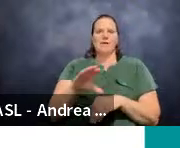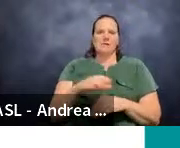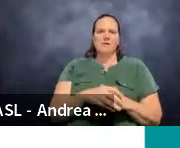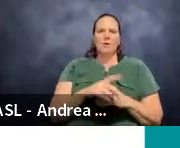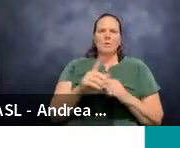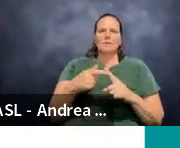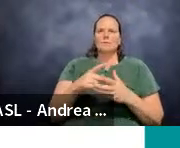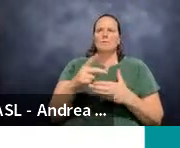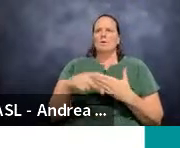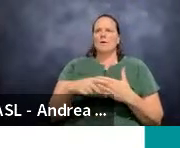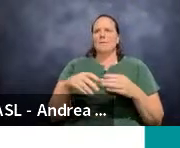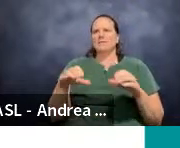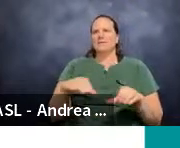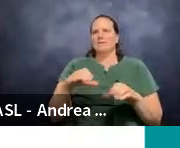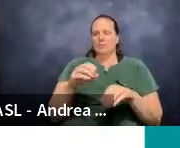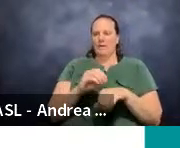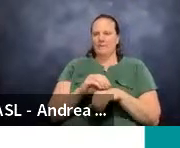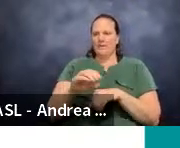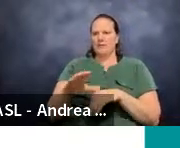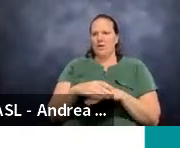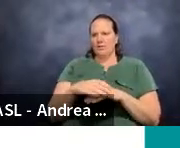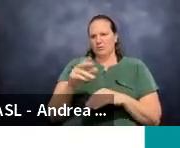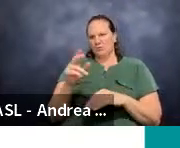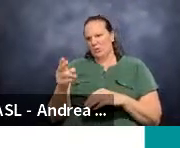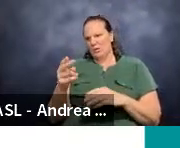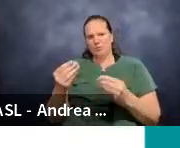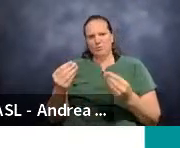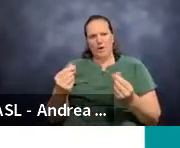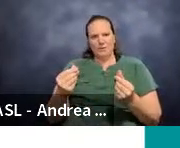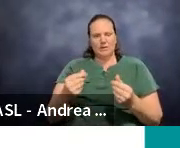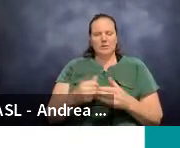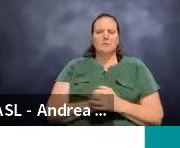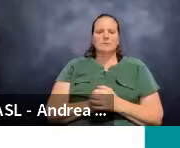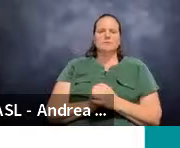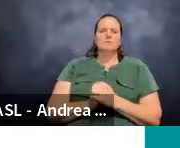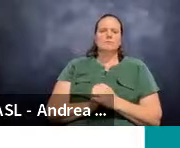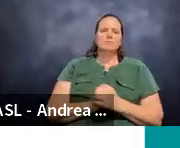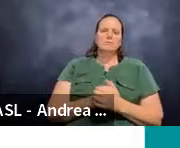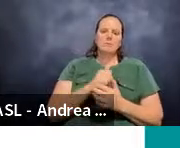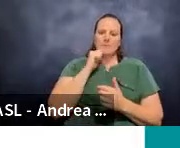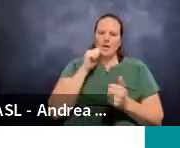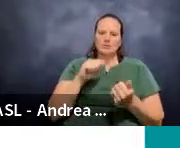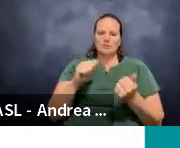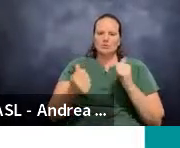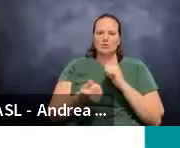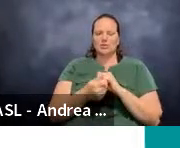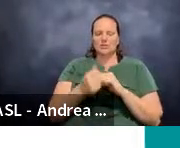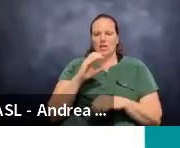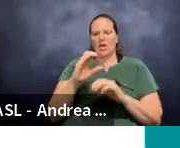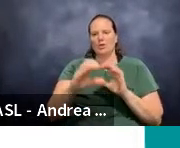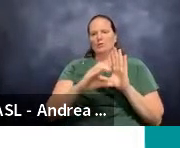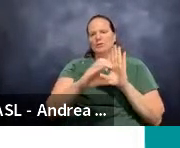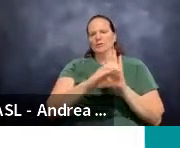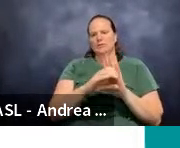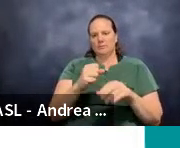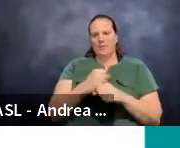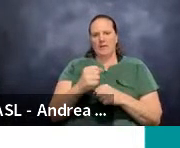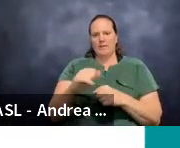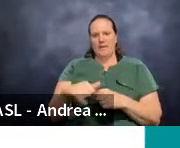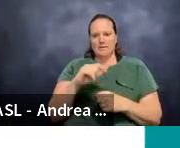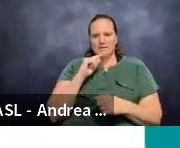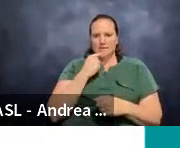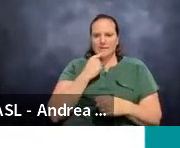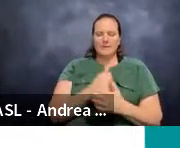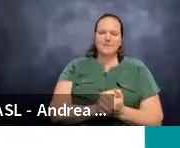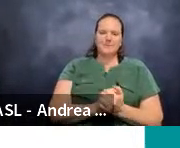program activity will have an effect on an historic property, but will not alter the characteristics that make it significant.